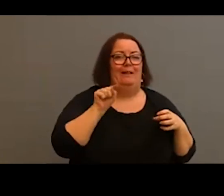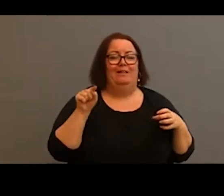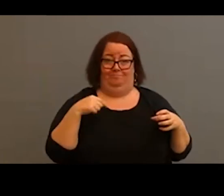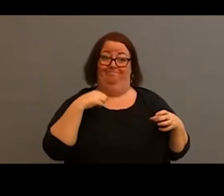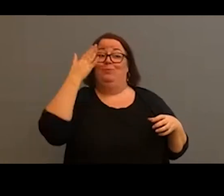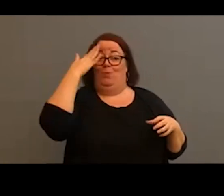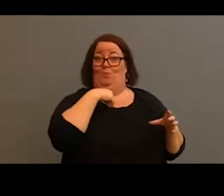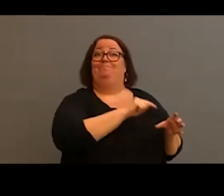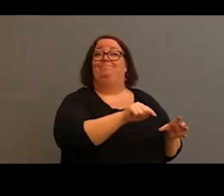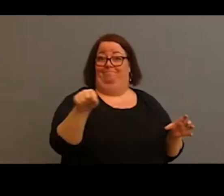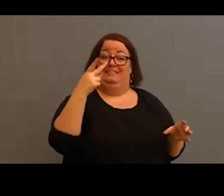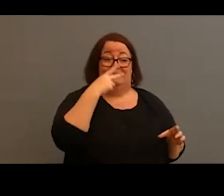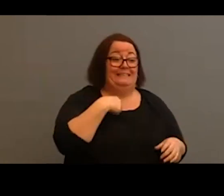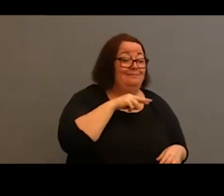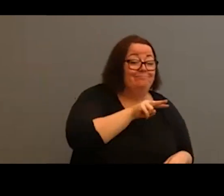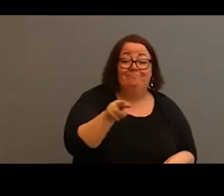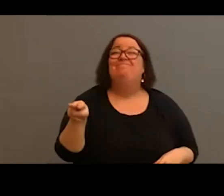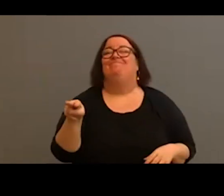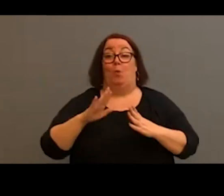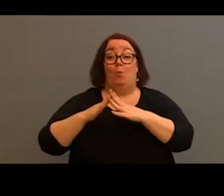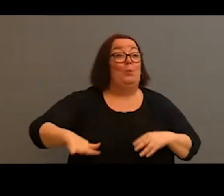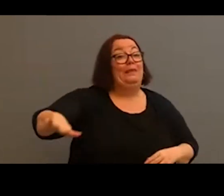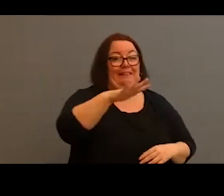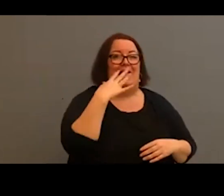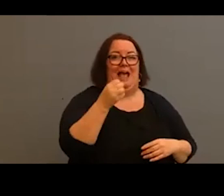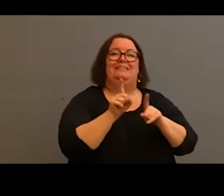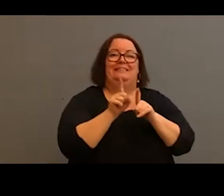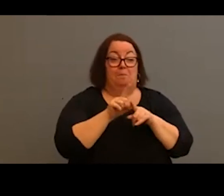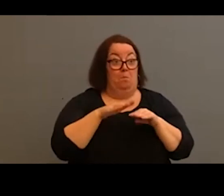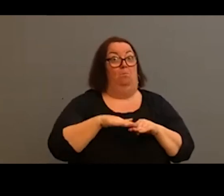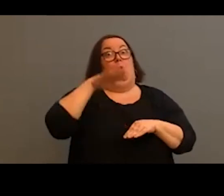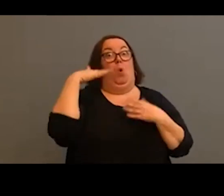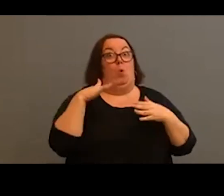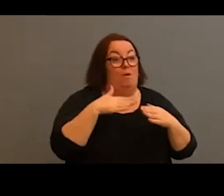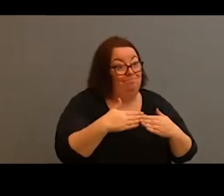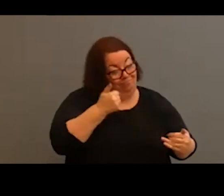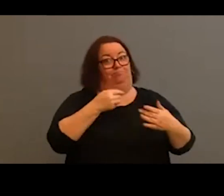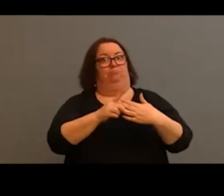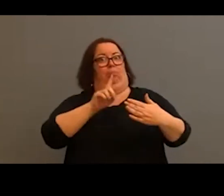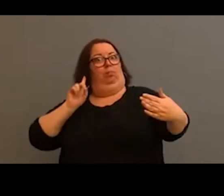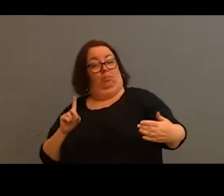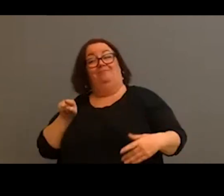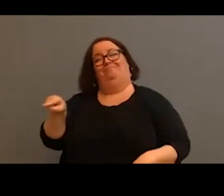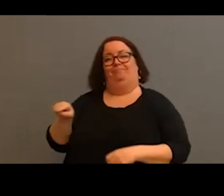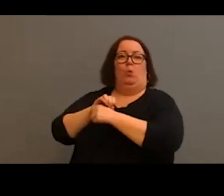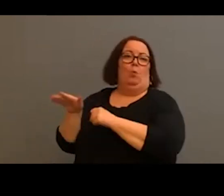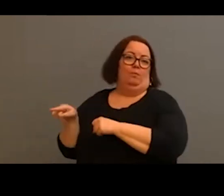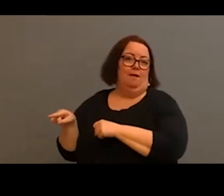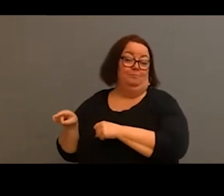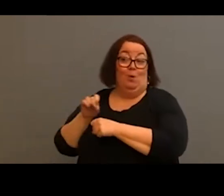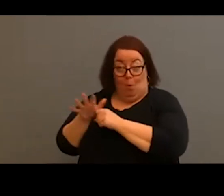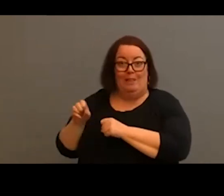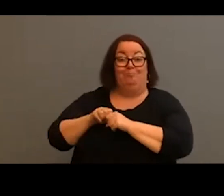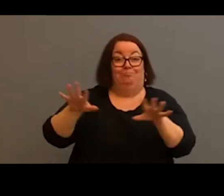undergoing some other form of restriction due to COVID-19, but I'm not. I'm talking about groups